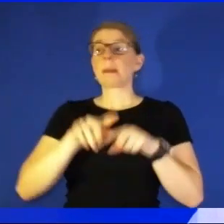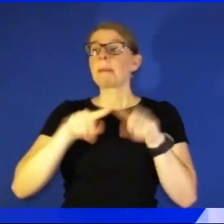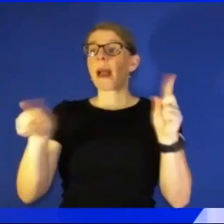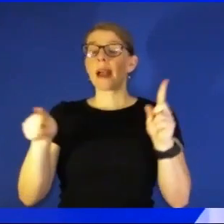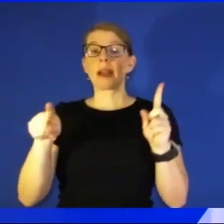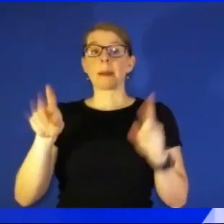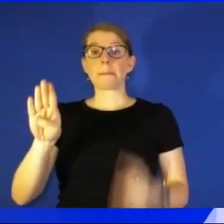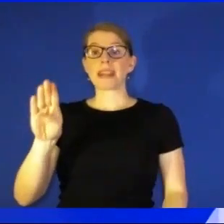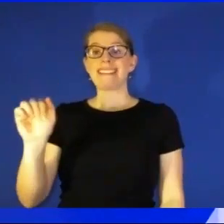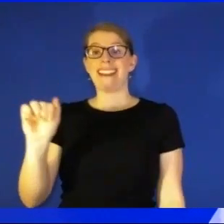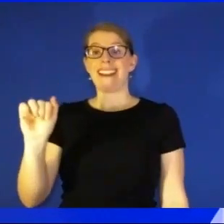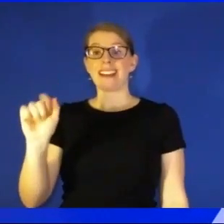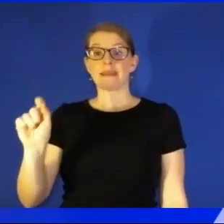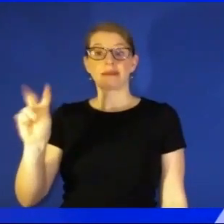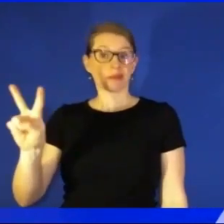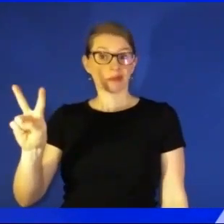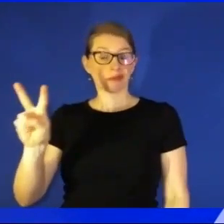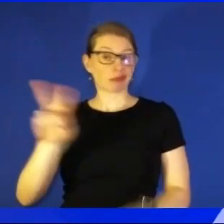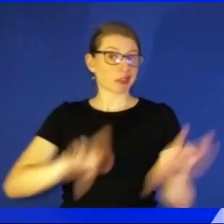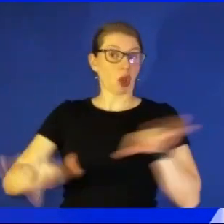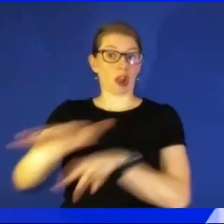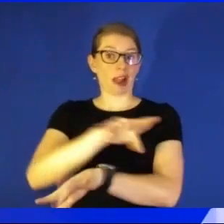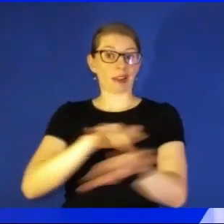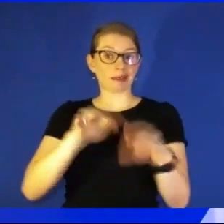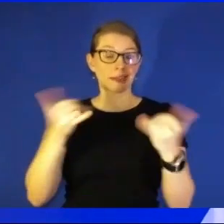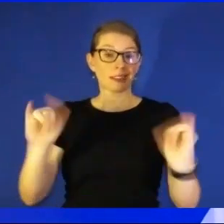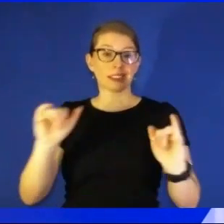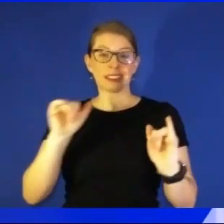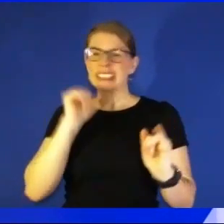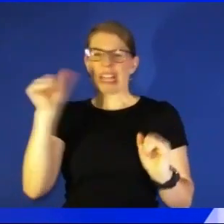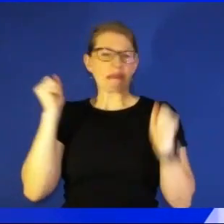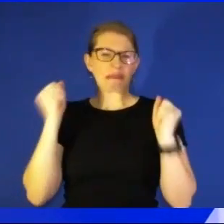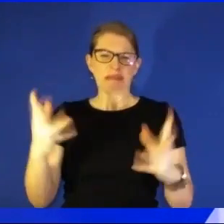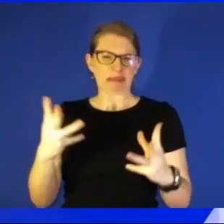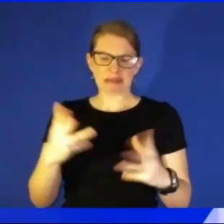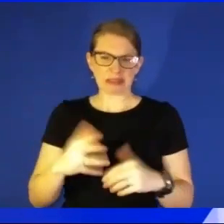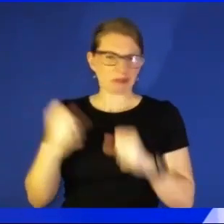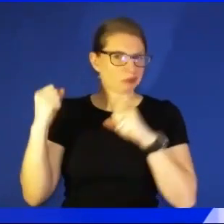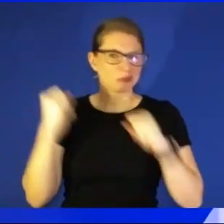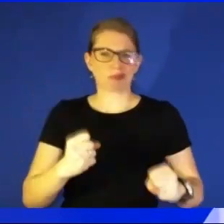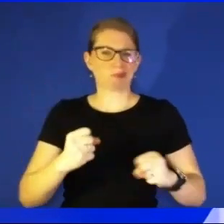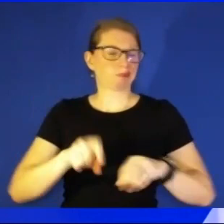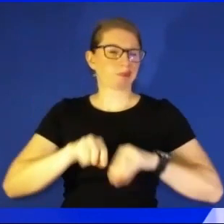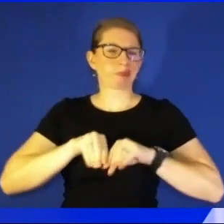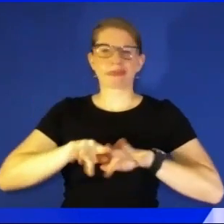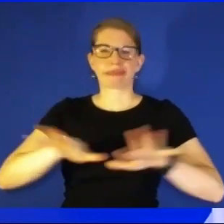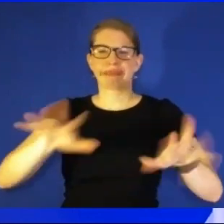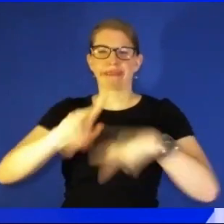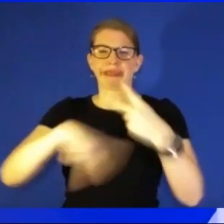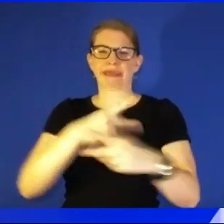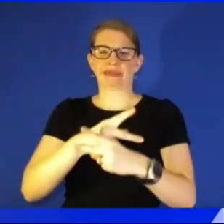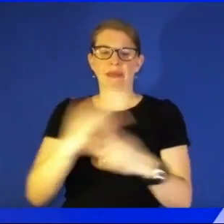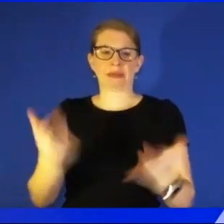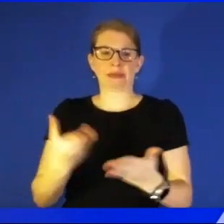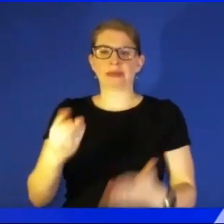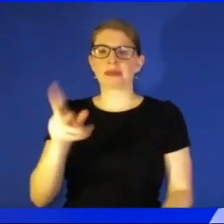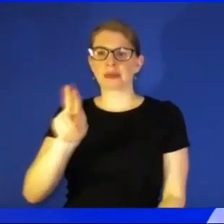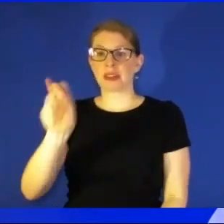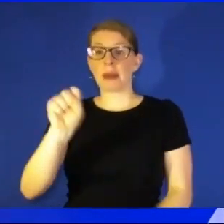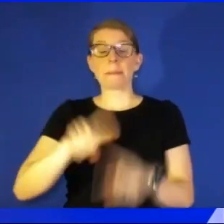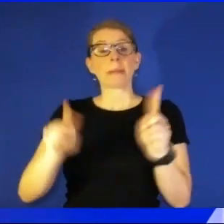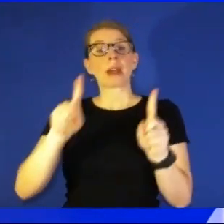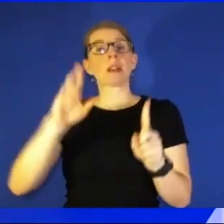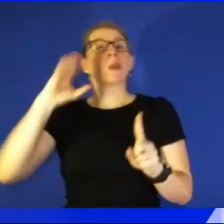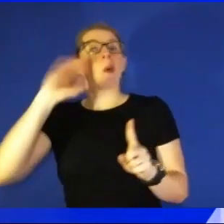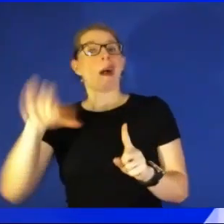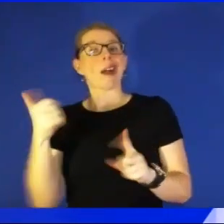BA2 that is circulating out there. Still not a large or predominant variant here in the United States, but we know in other countries it is. We